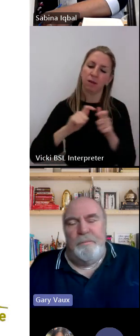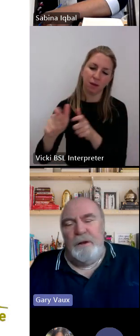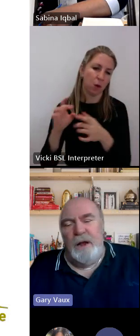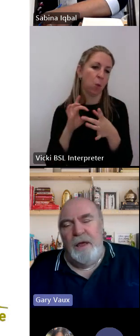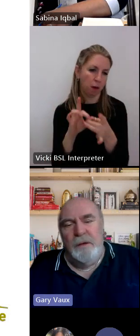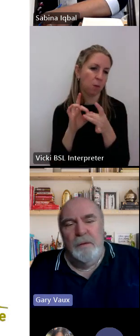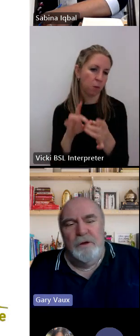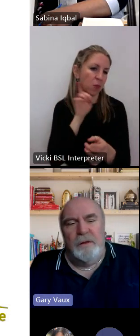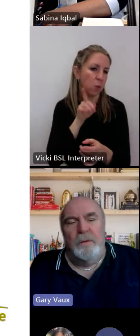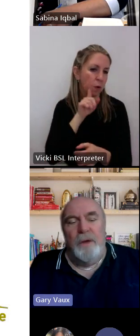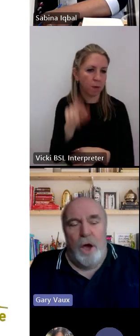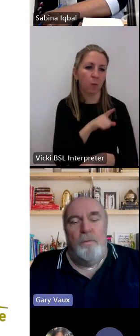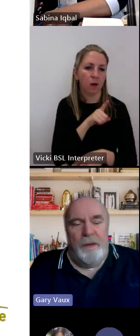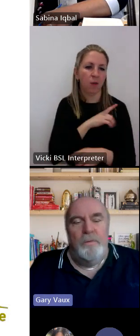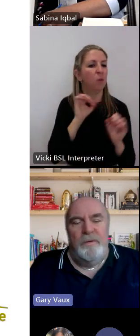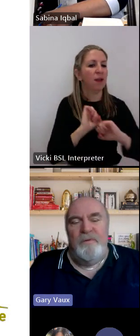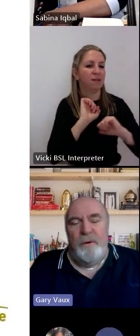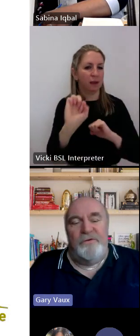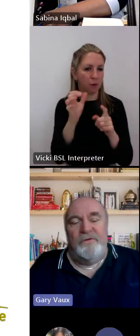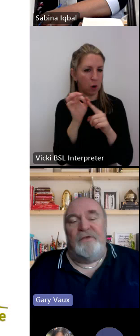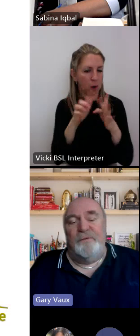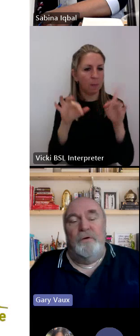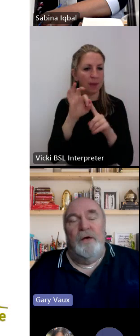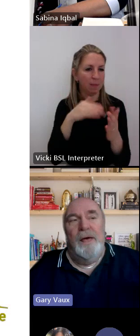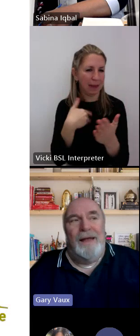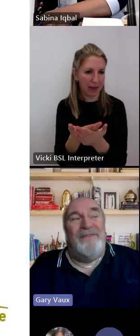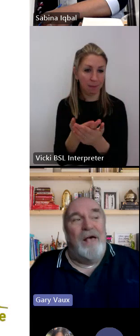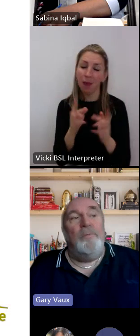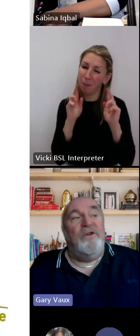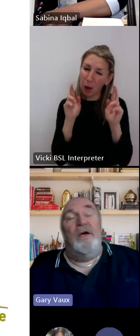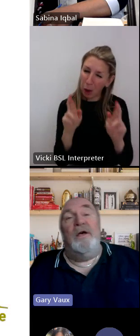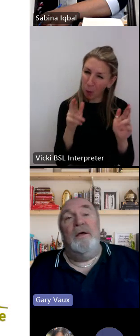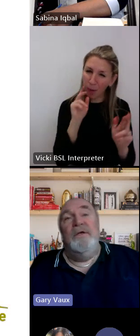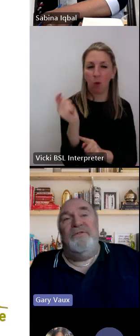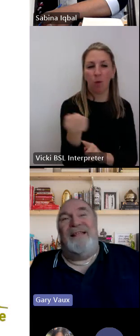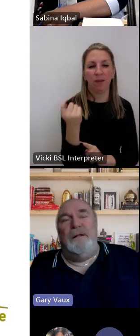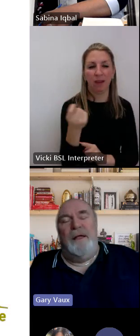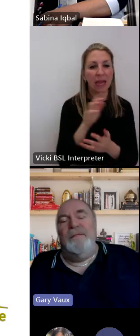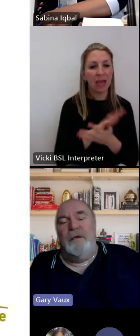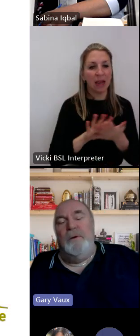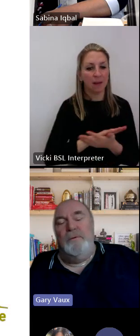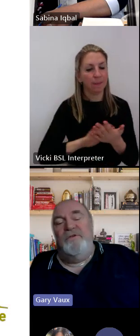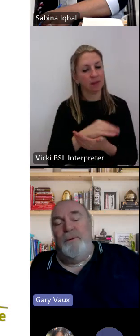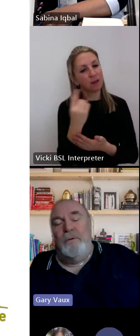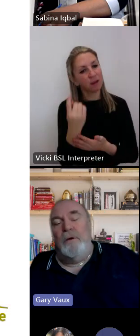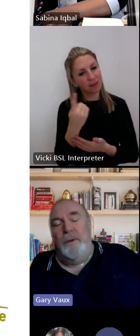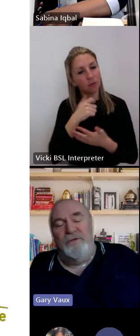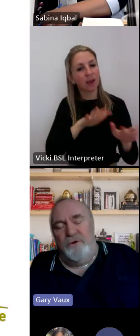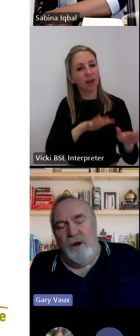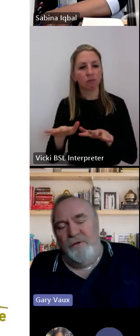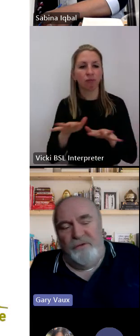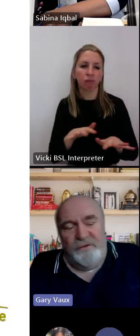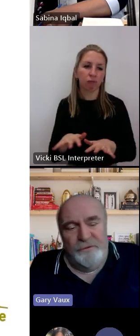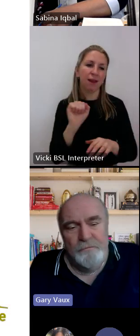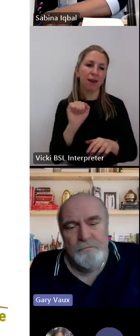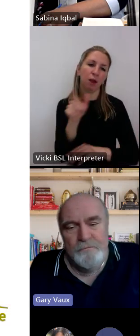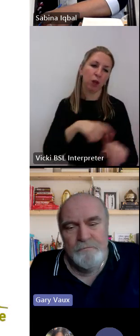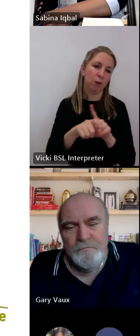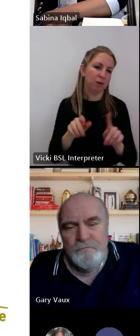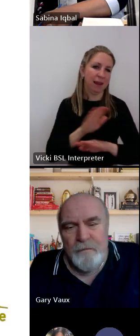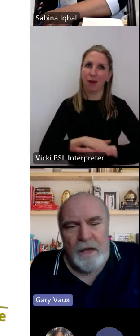of the PIP claim, but we hope it will be very successful, and it's helped her settle in the community without going into